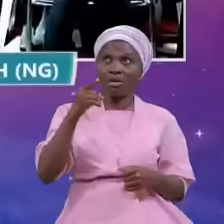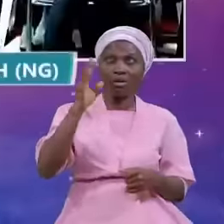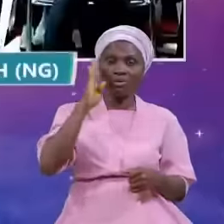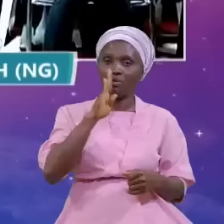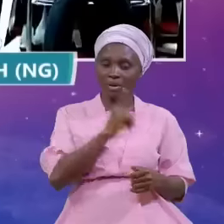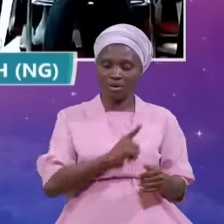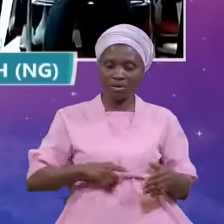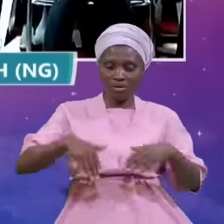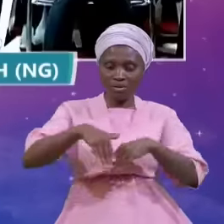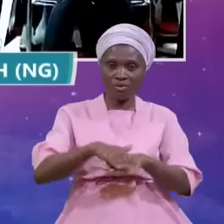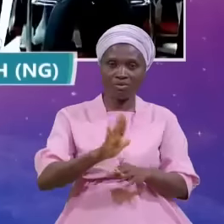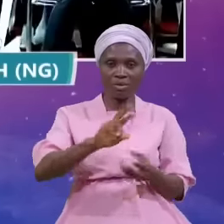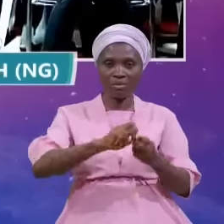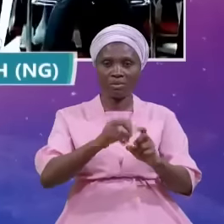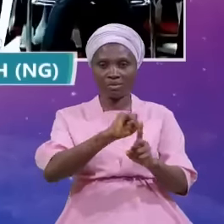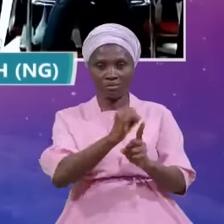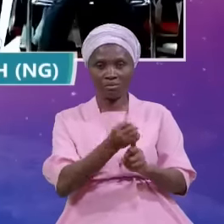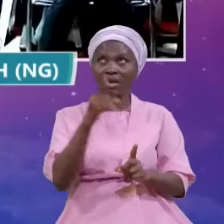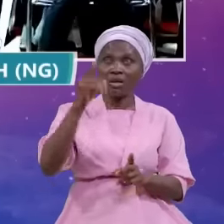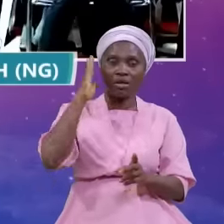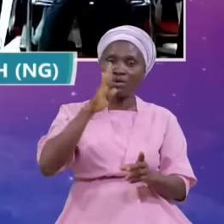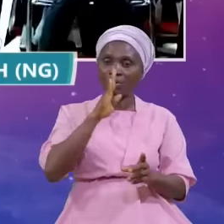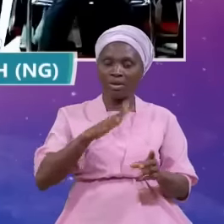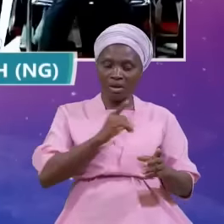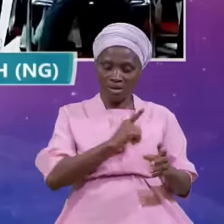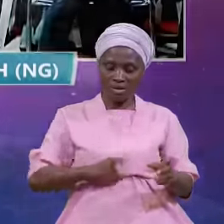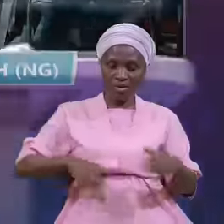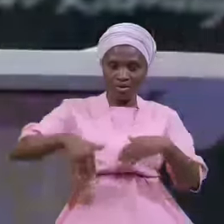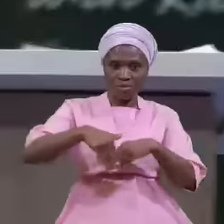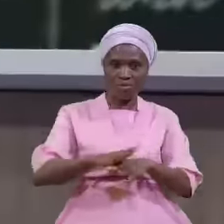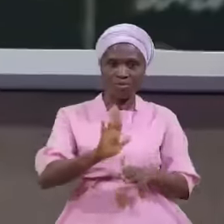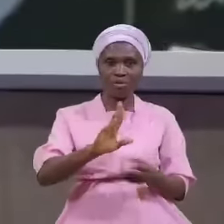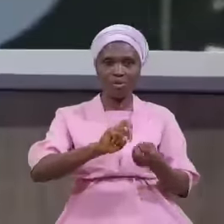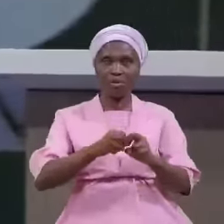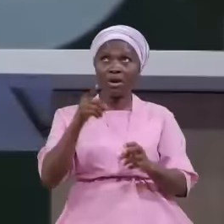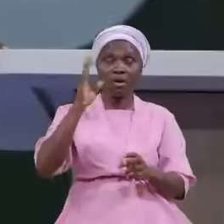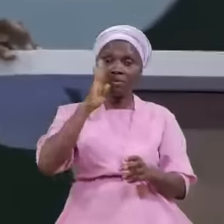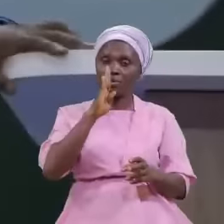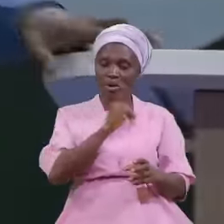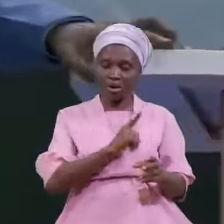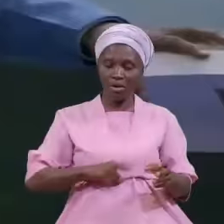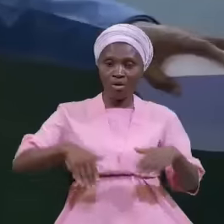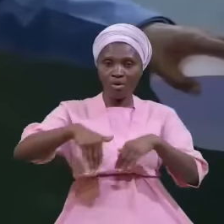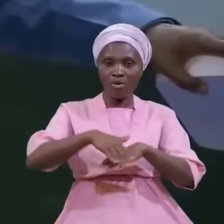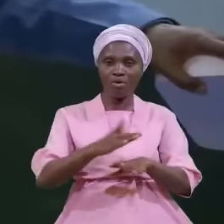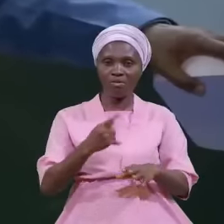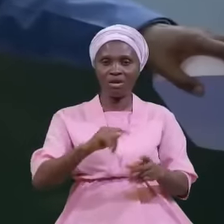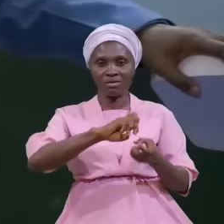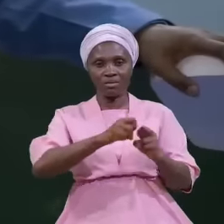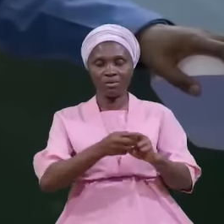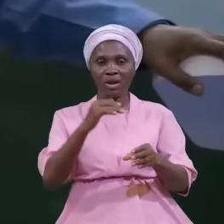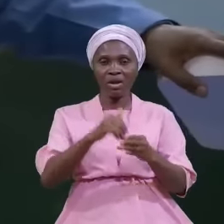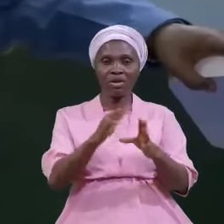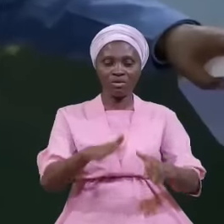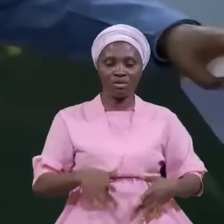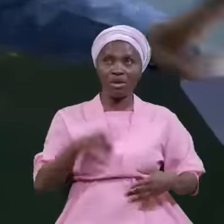the Lord over your problem. He'll be the Lord over the confusion of your life. He'll be the Lord over every